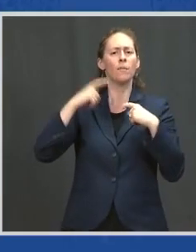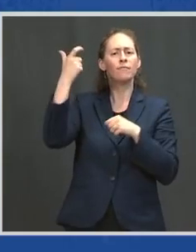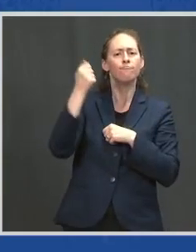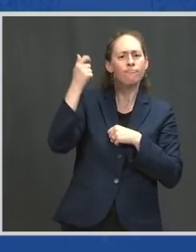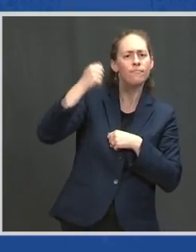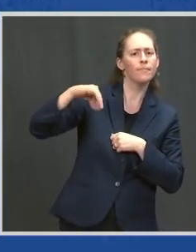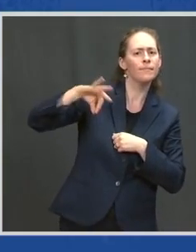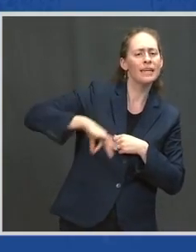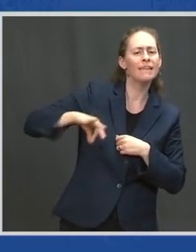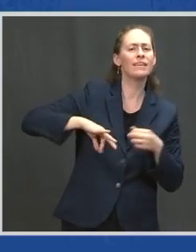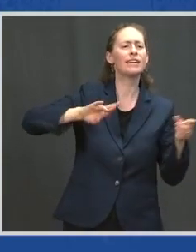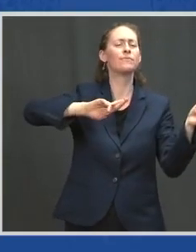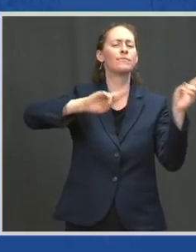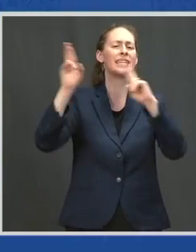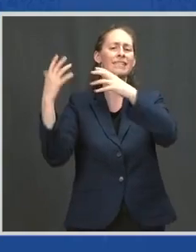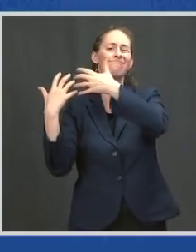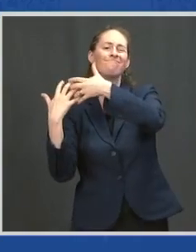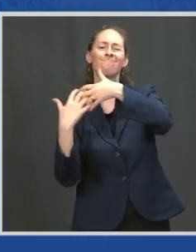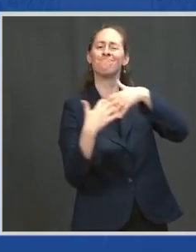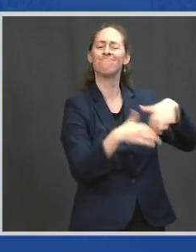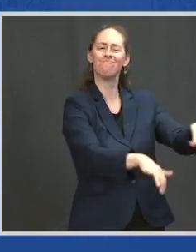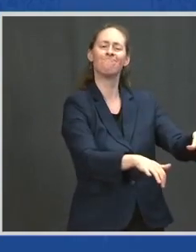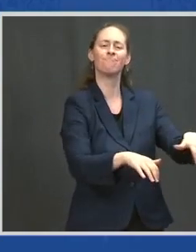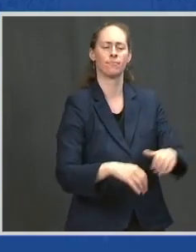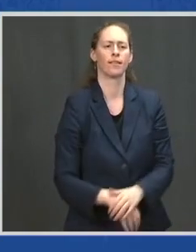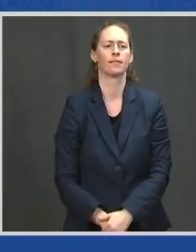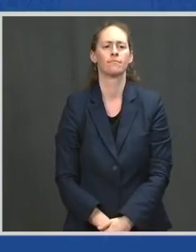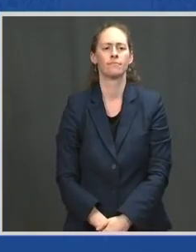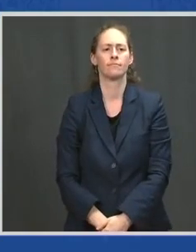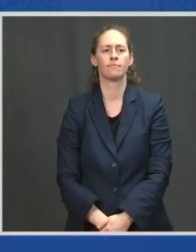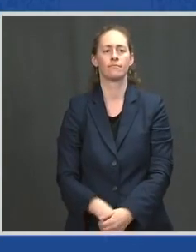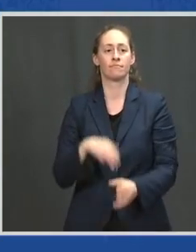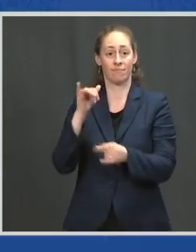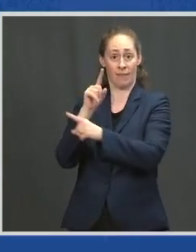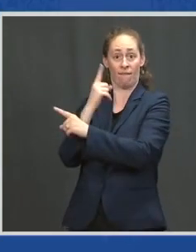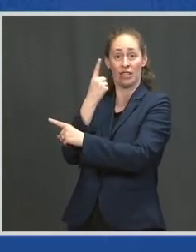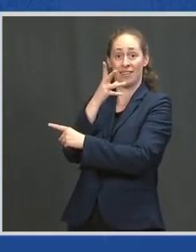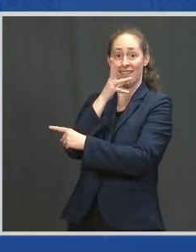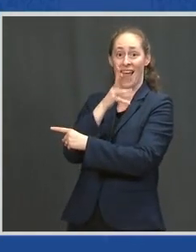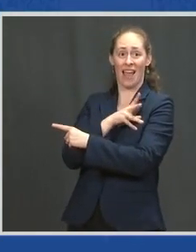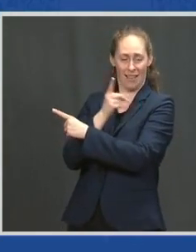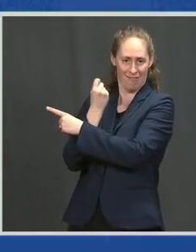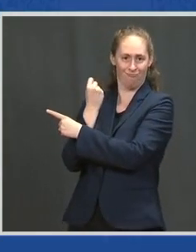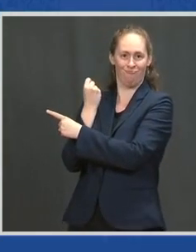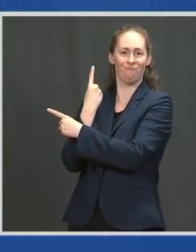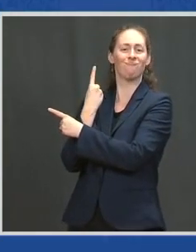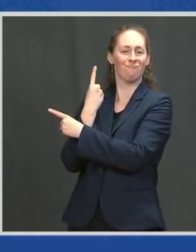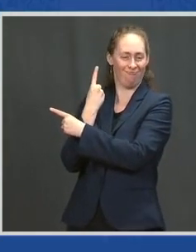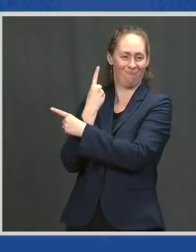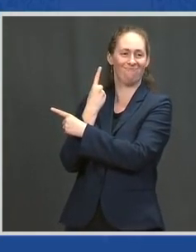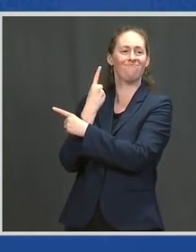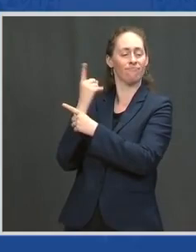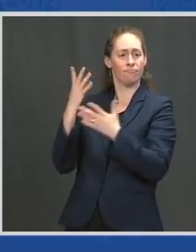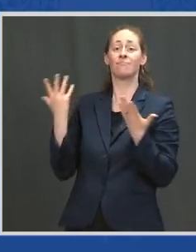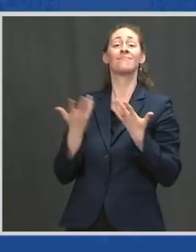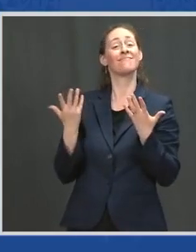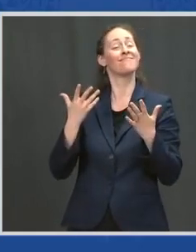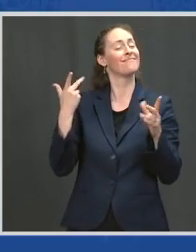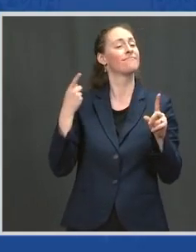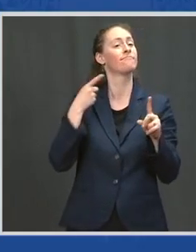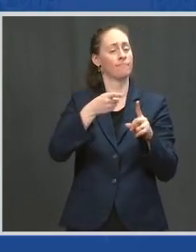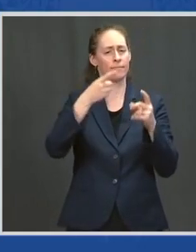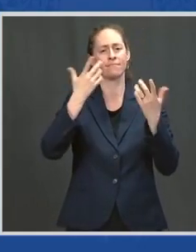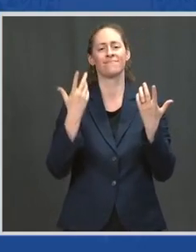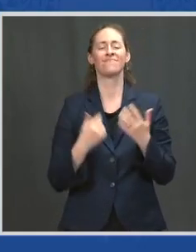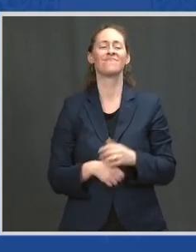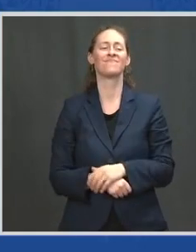of this state understands, she does, I'm positive, that an awful lot of folks who even